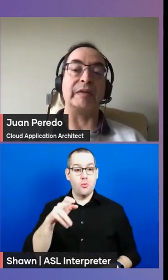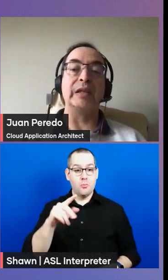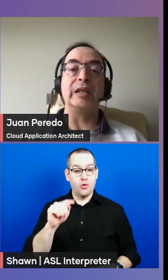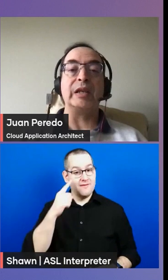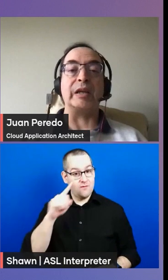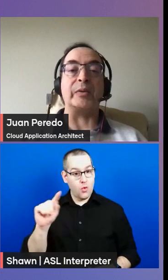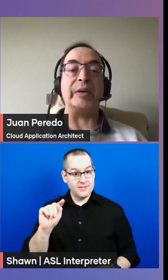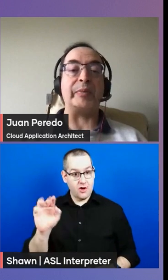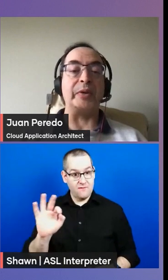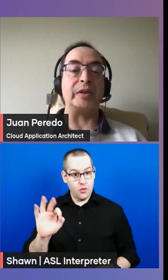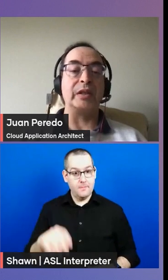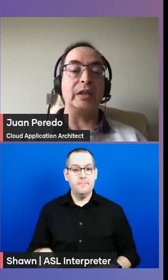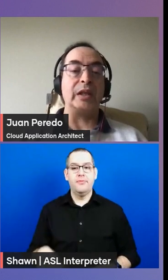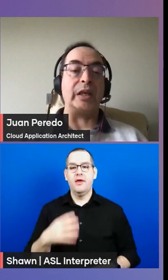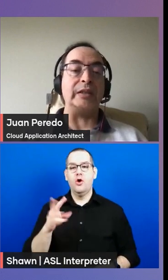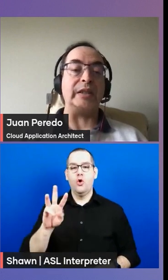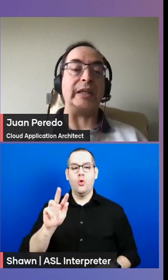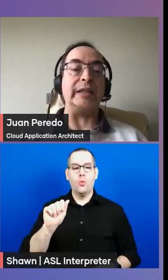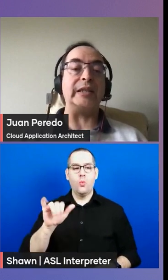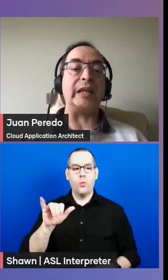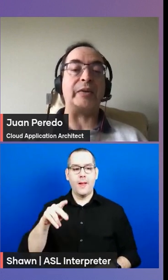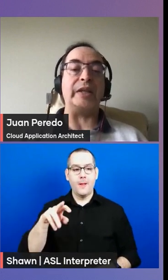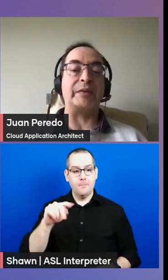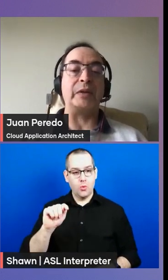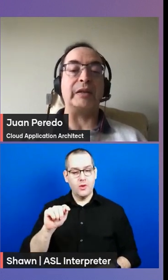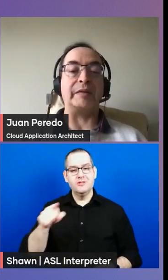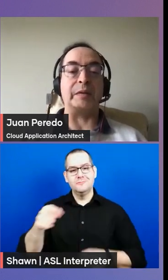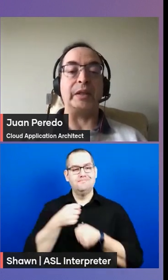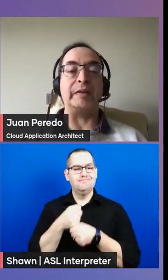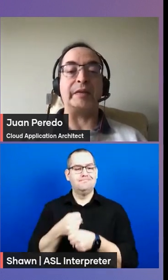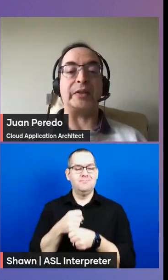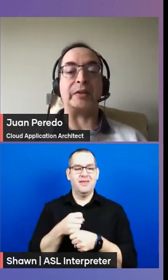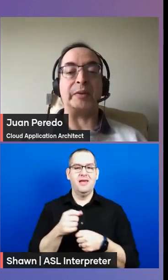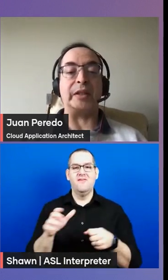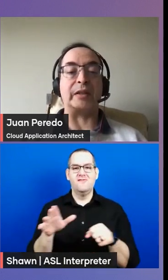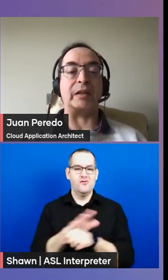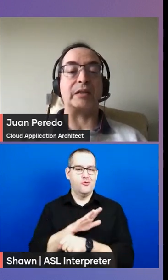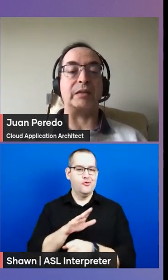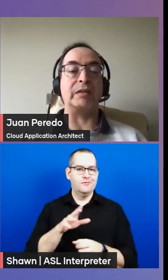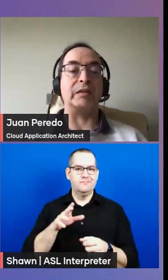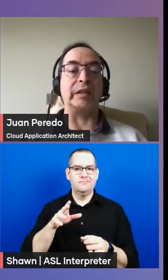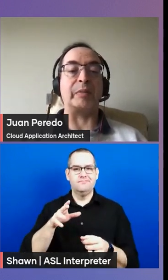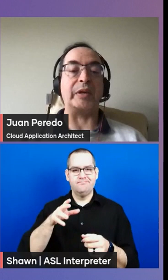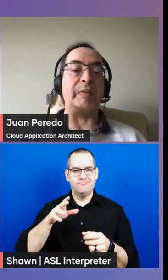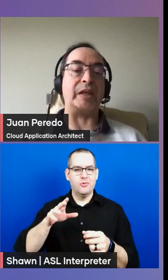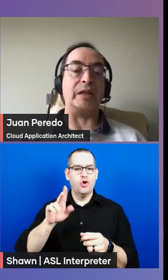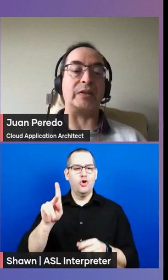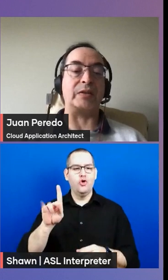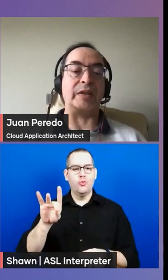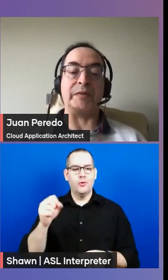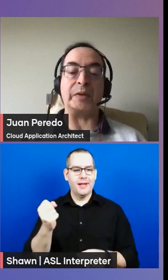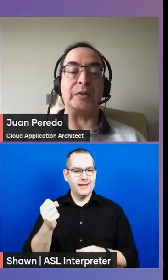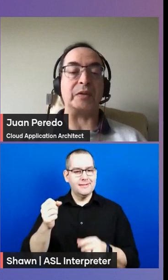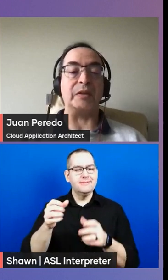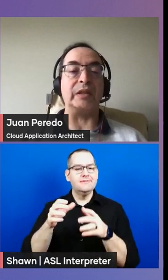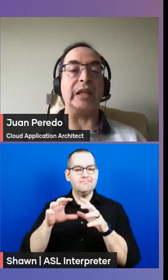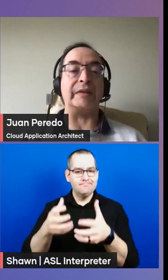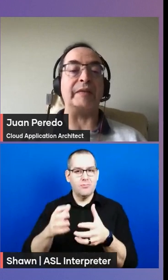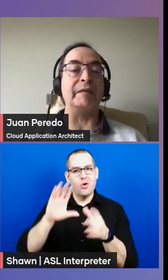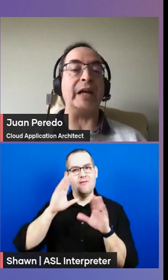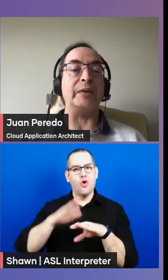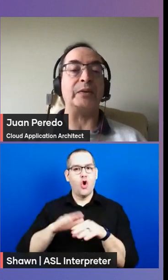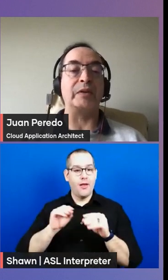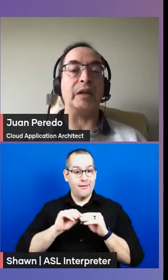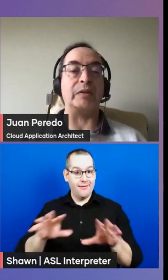we have Waypoint, and she can easily create fully featured Kubernetes cluster, deploy applications, and focus on